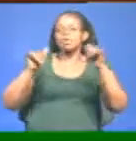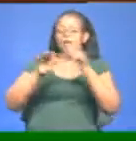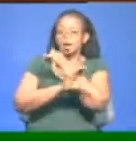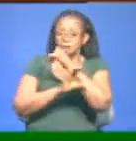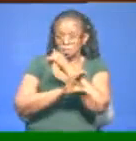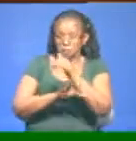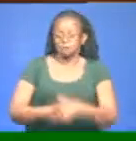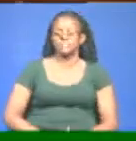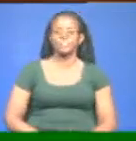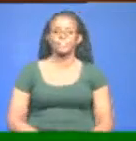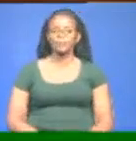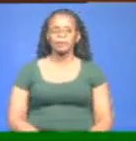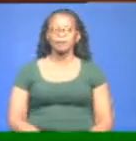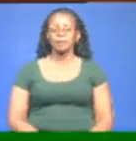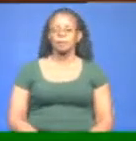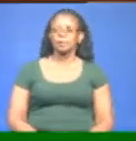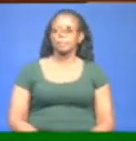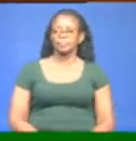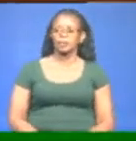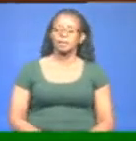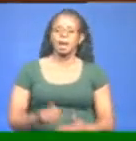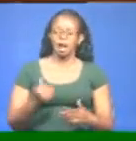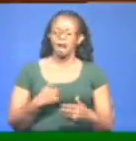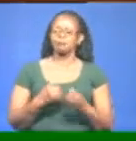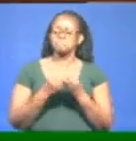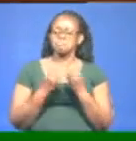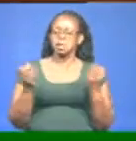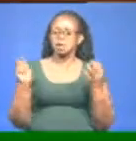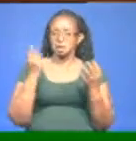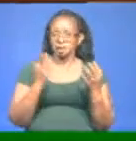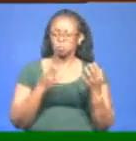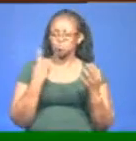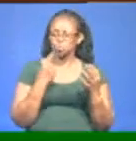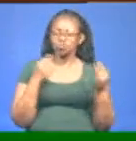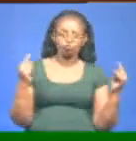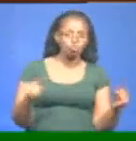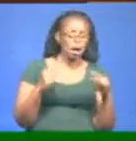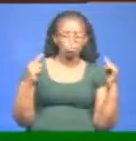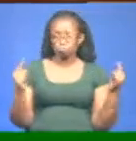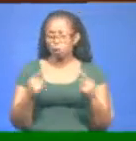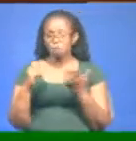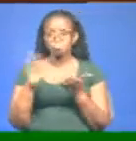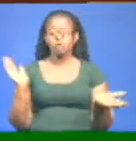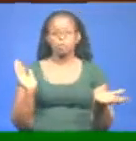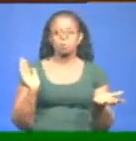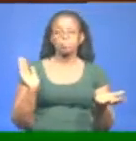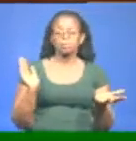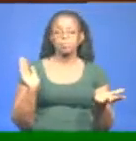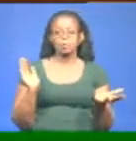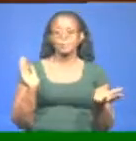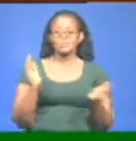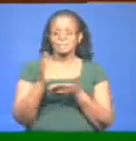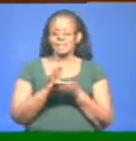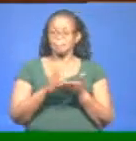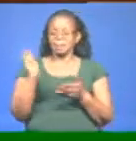We have several Kenyans who are going through a lot of struggles. The issue of Kenyans who live in Saudi